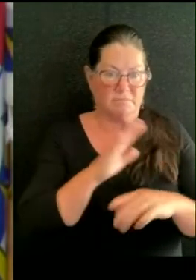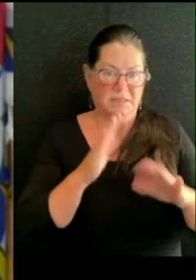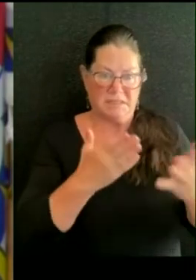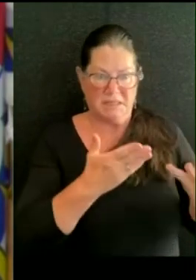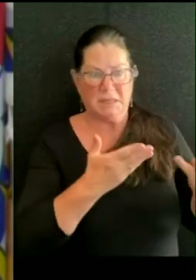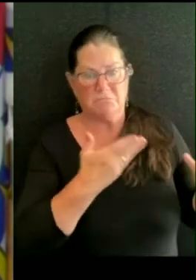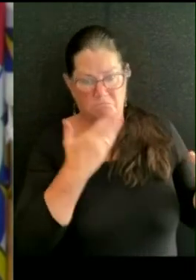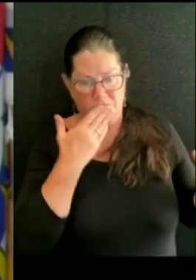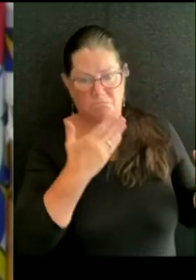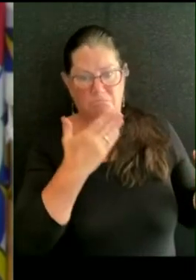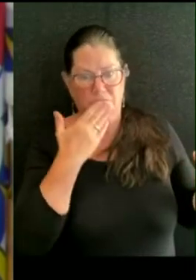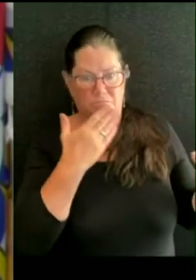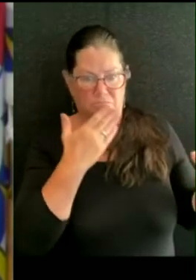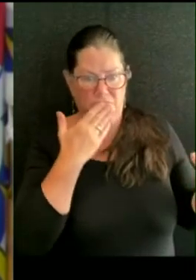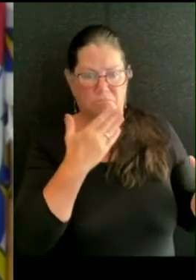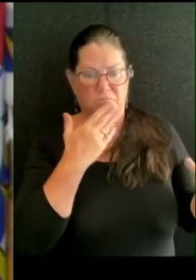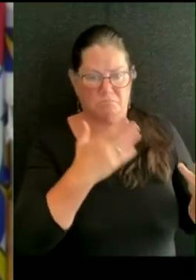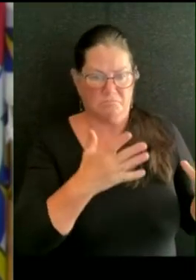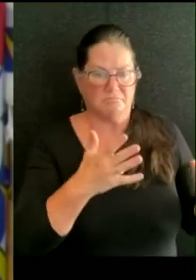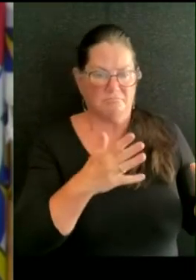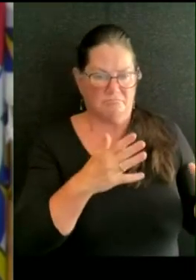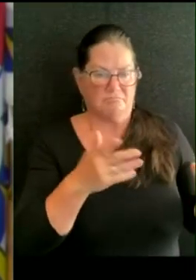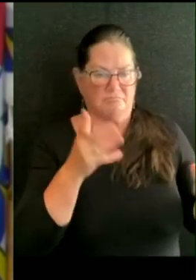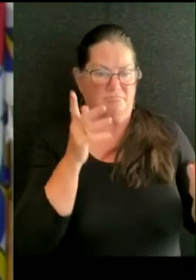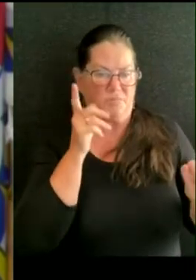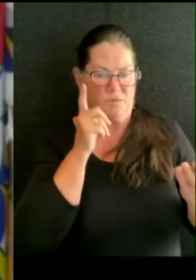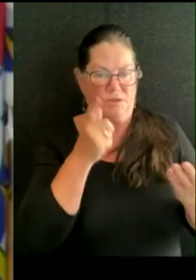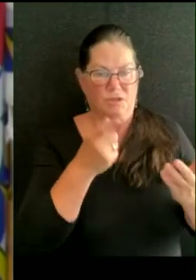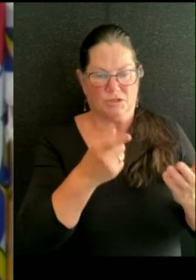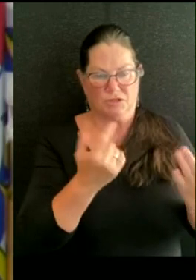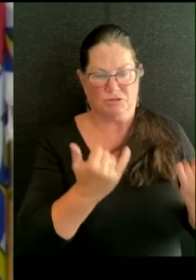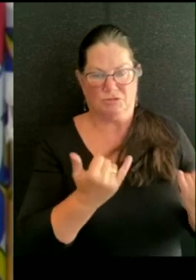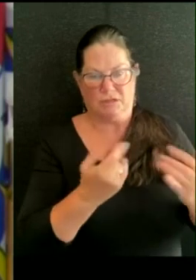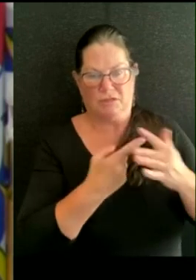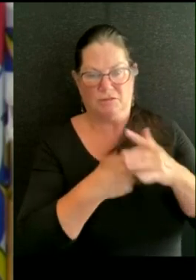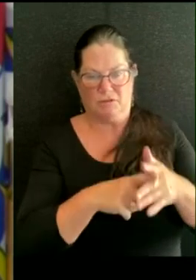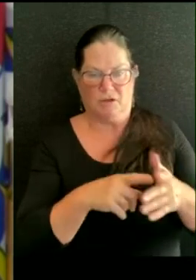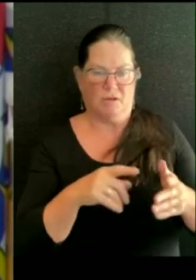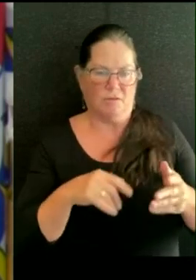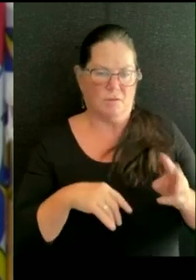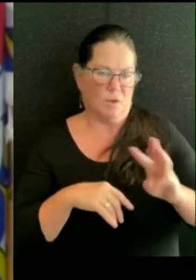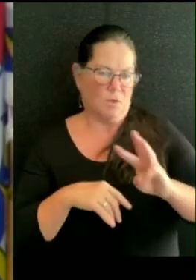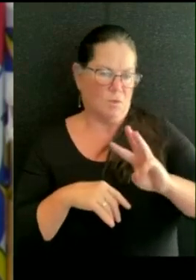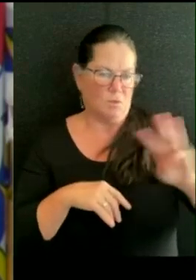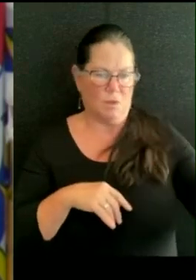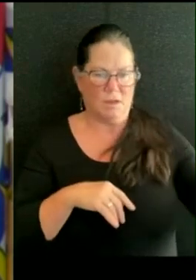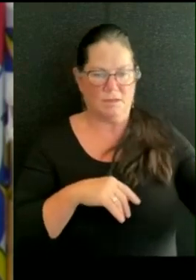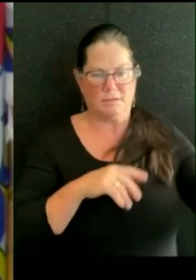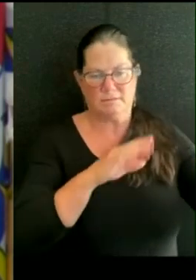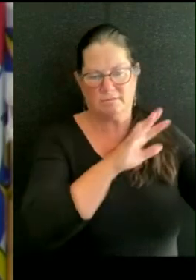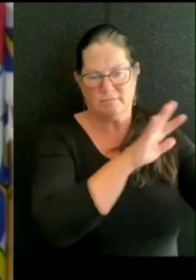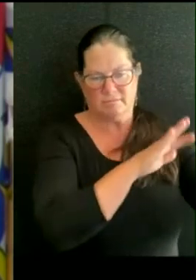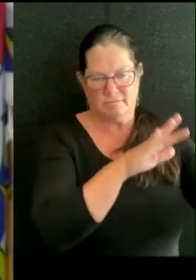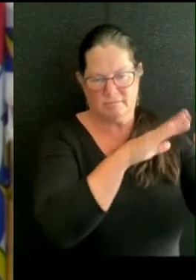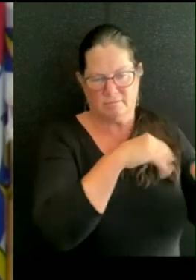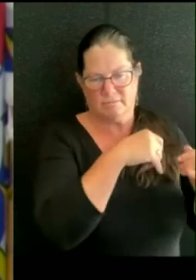be conducting ignition operations along the west flank of the perimeter, continuing to secure our containment